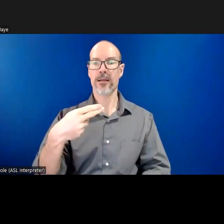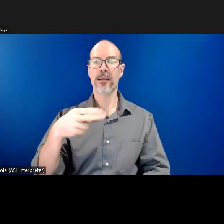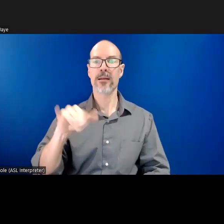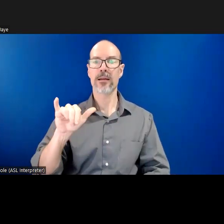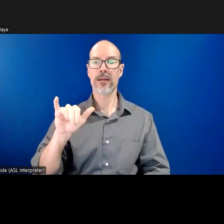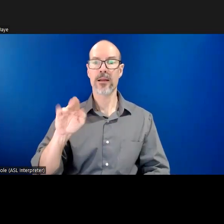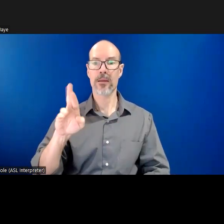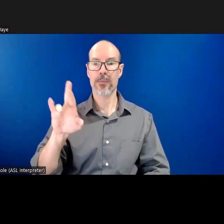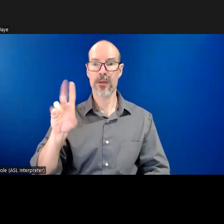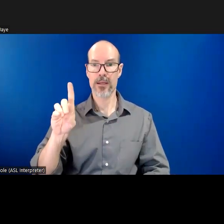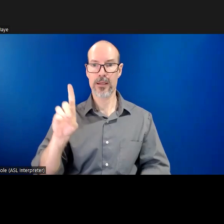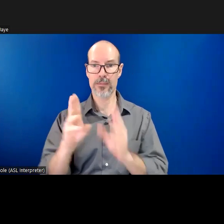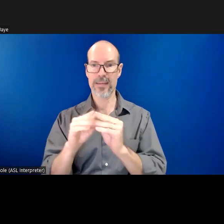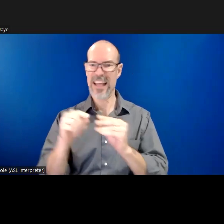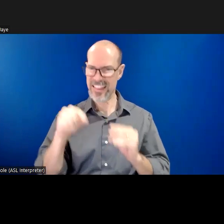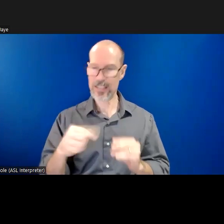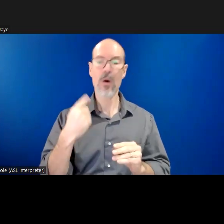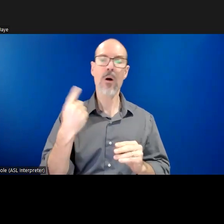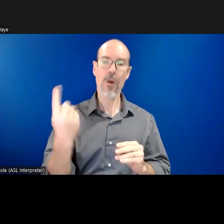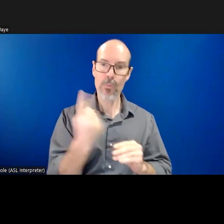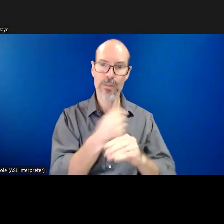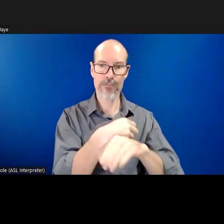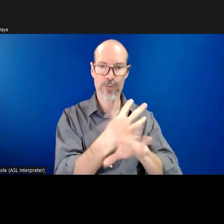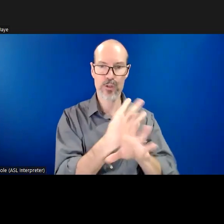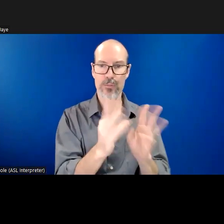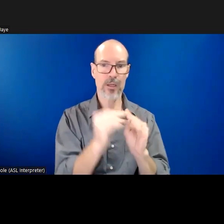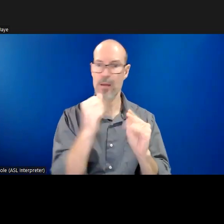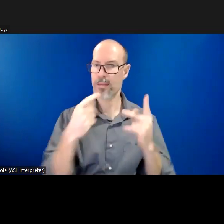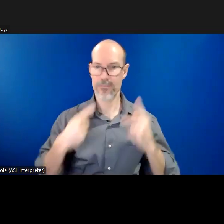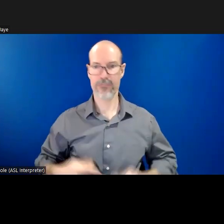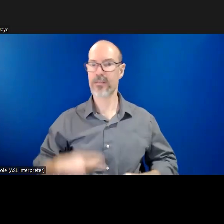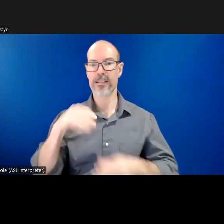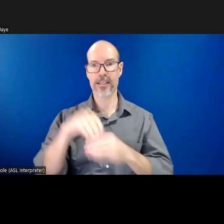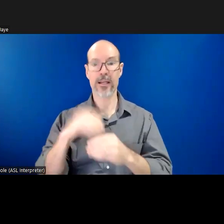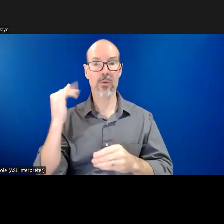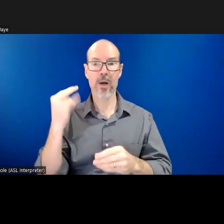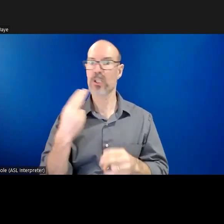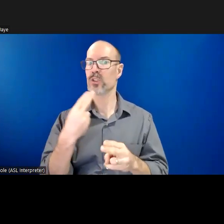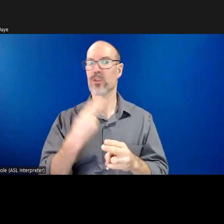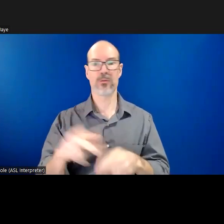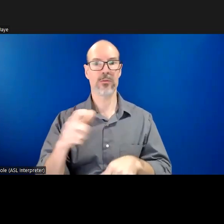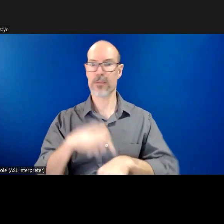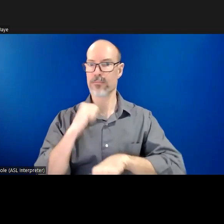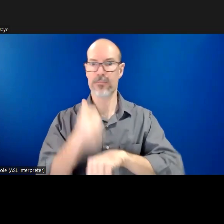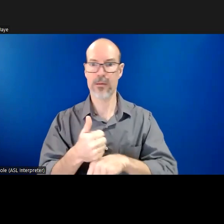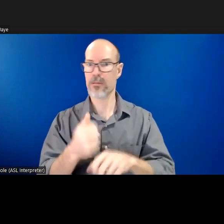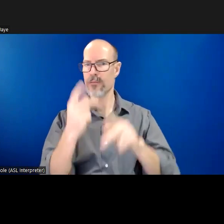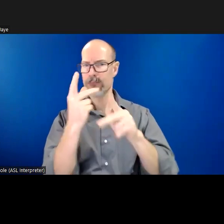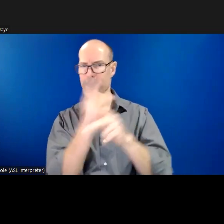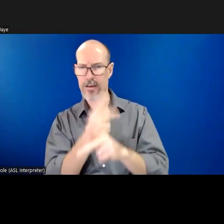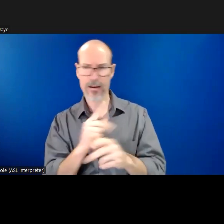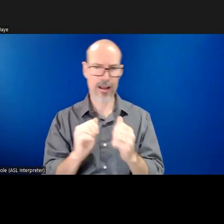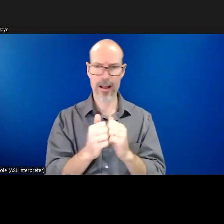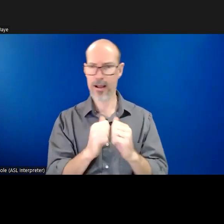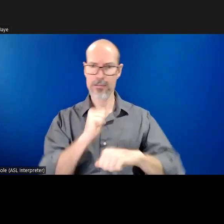was only virtual because of it was just a short notice to figure out the logistics,